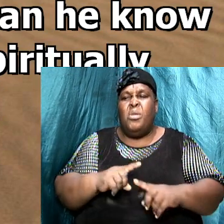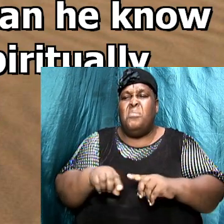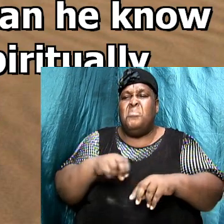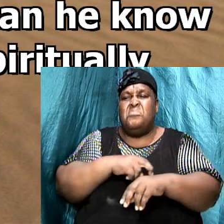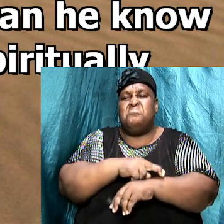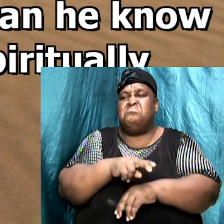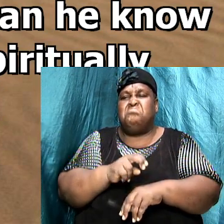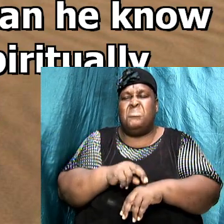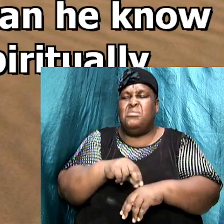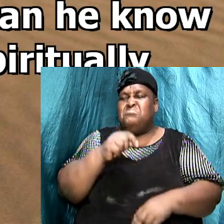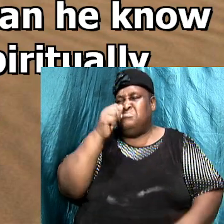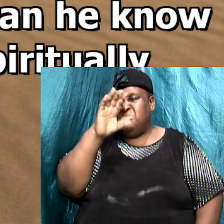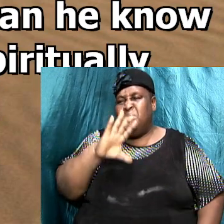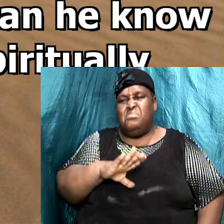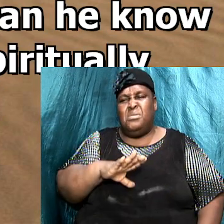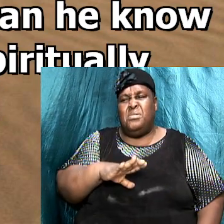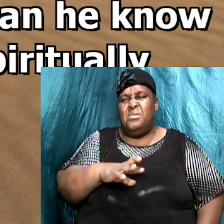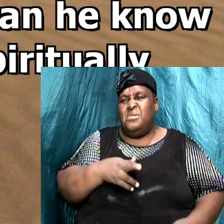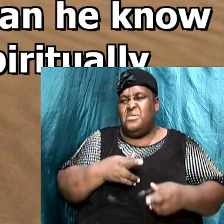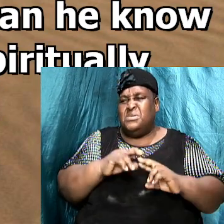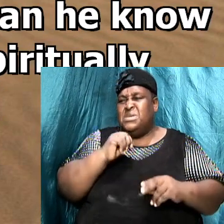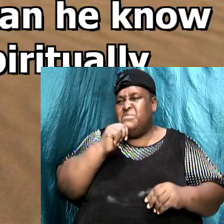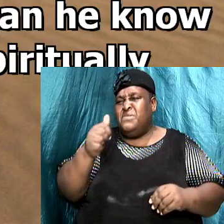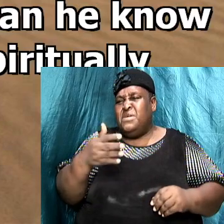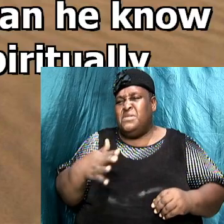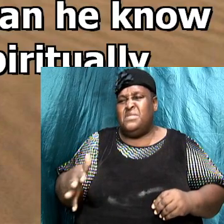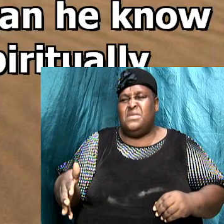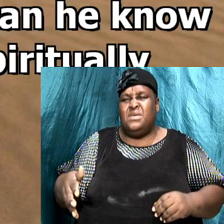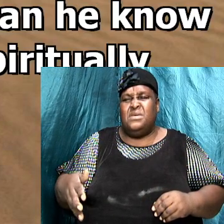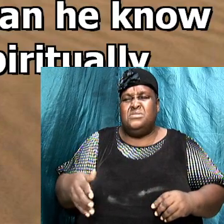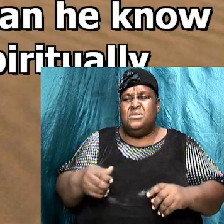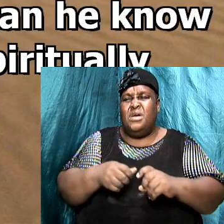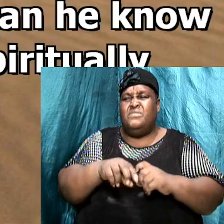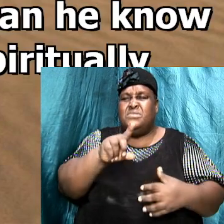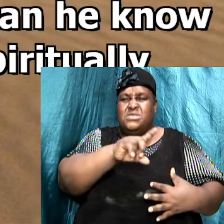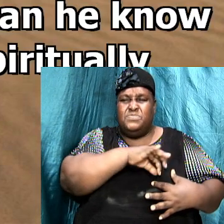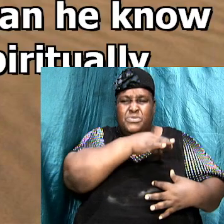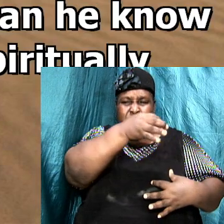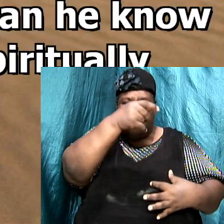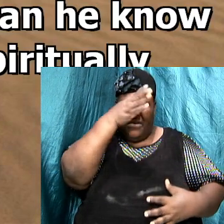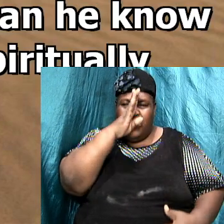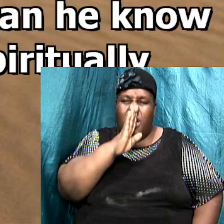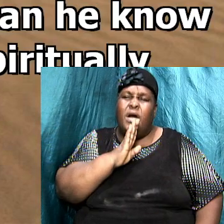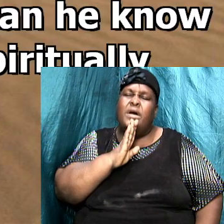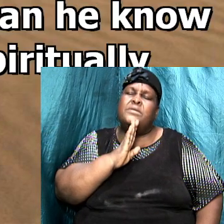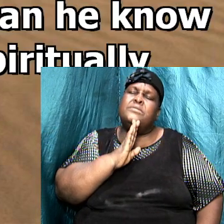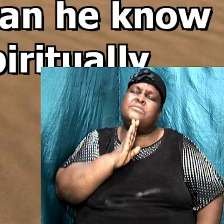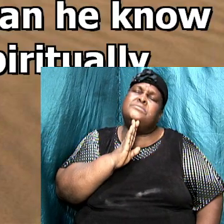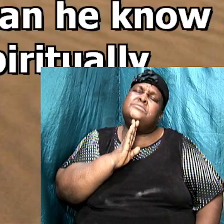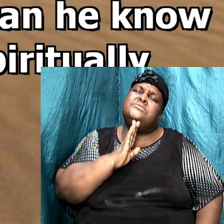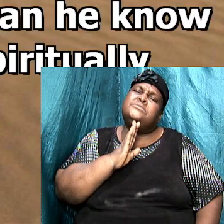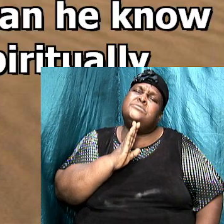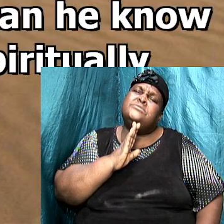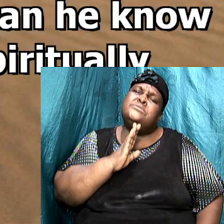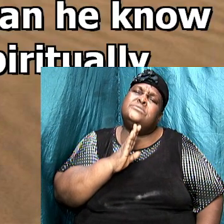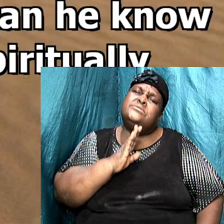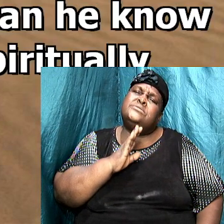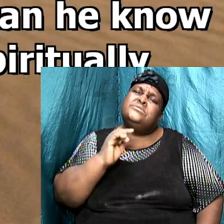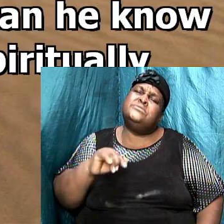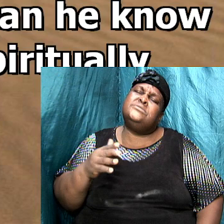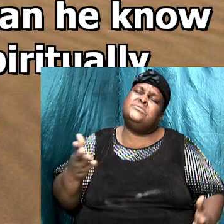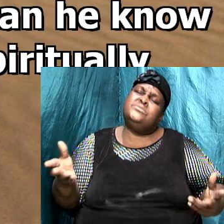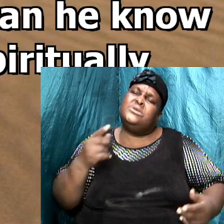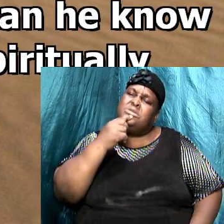natural man receiveth not the things of the Spirit. And this is what we are saying now. We are saying that